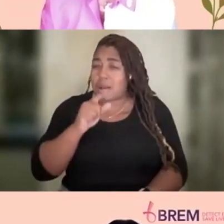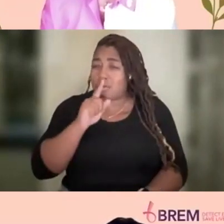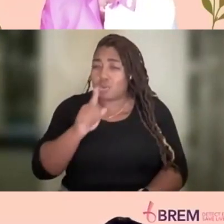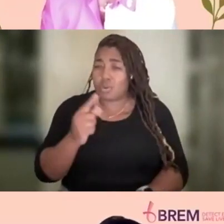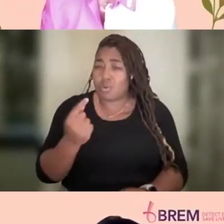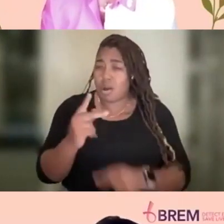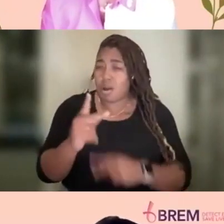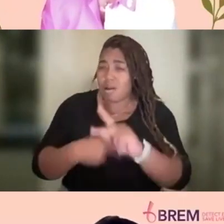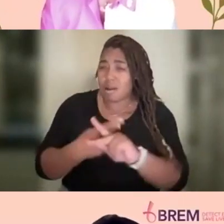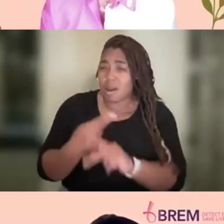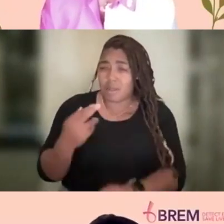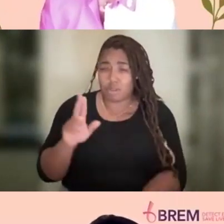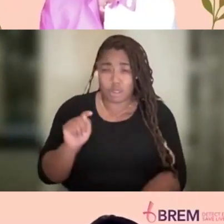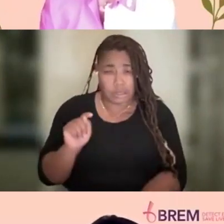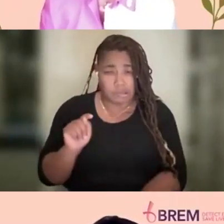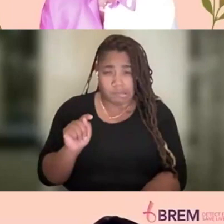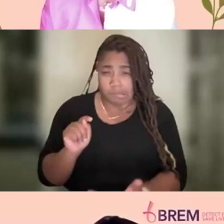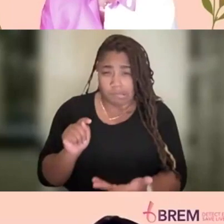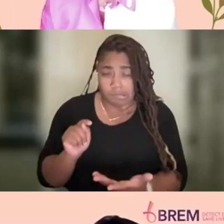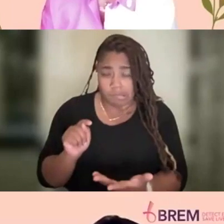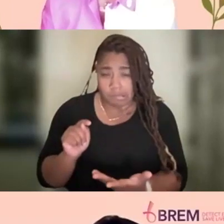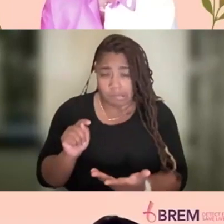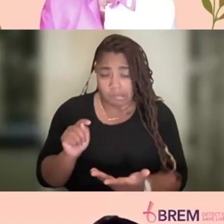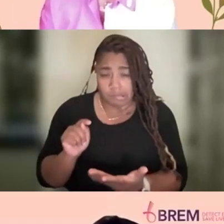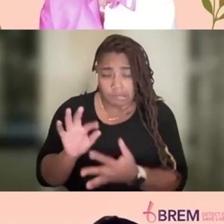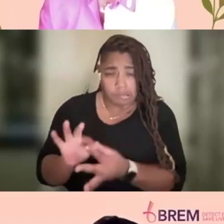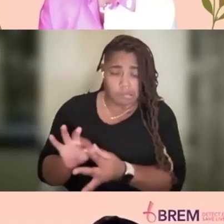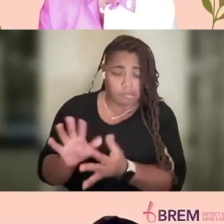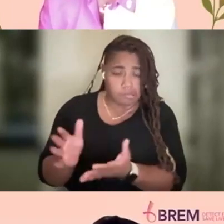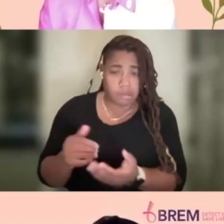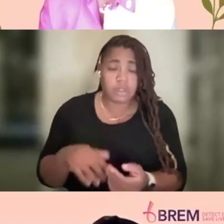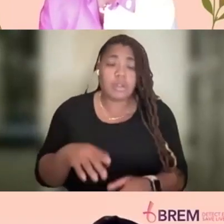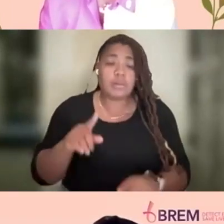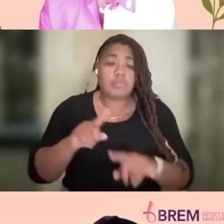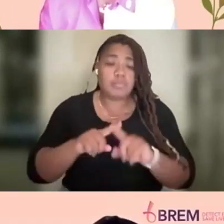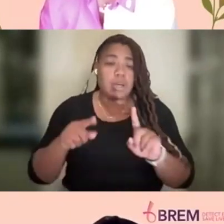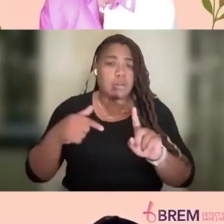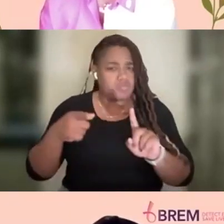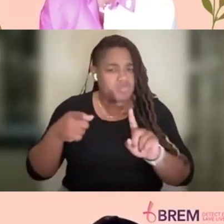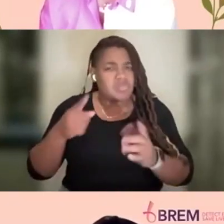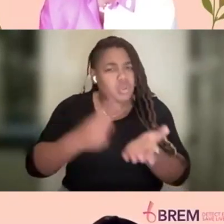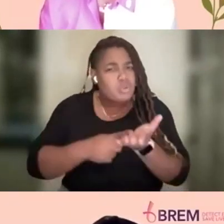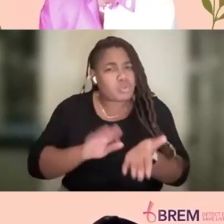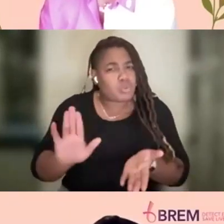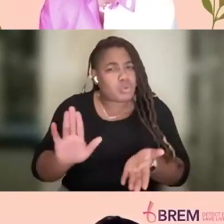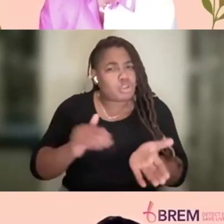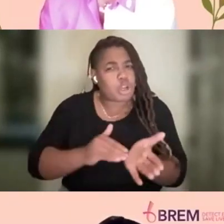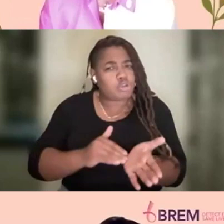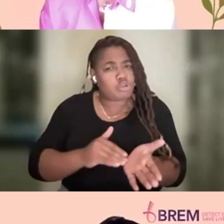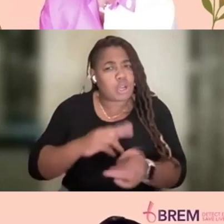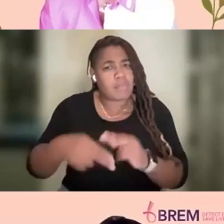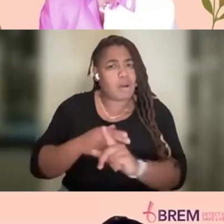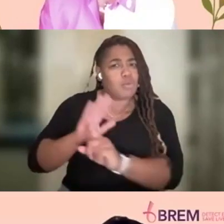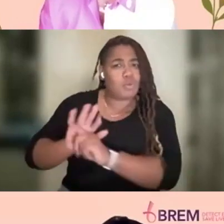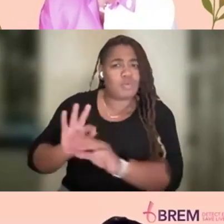hormone replacement therapy the question is in regard to, but I would, talk to your doctor about your family history of